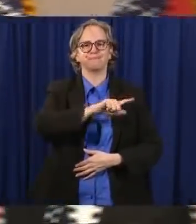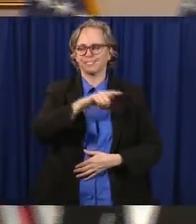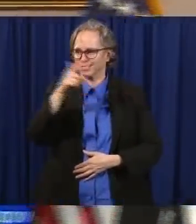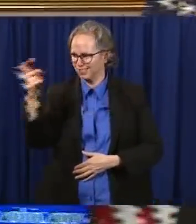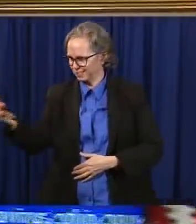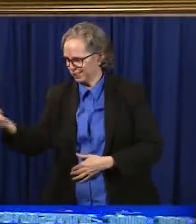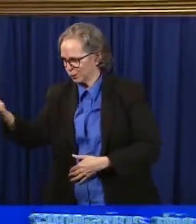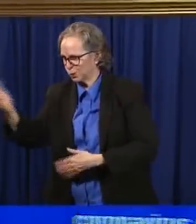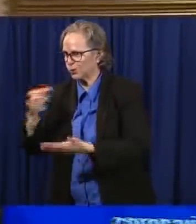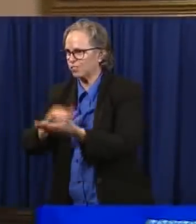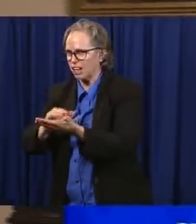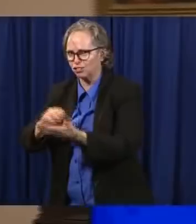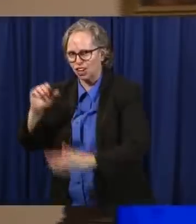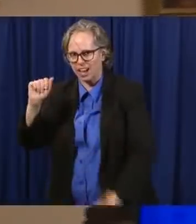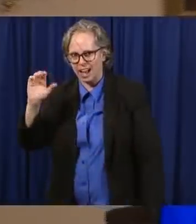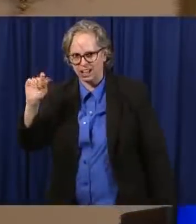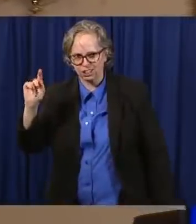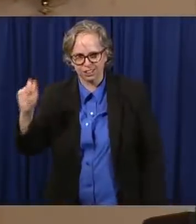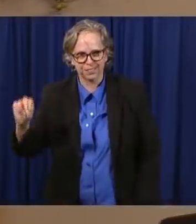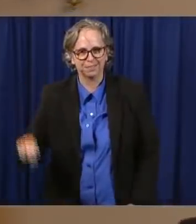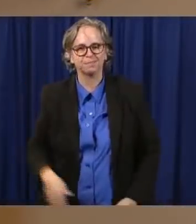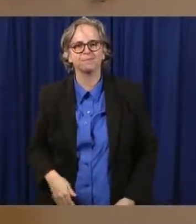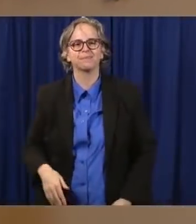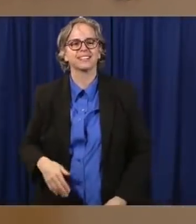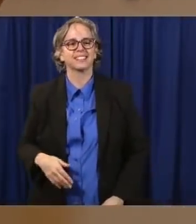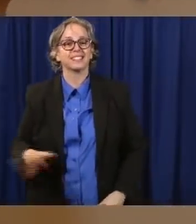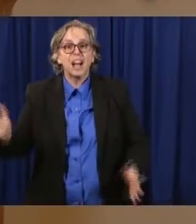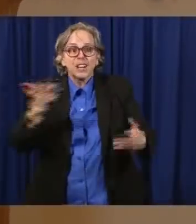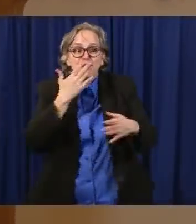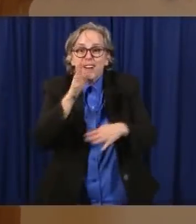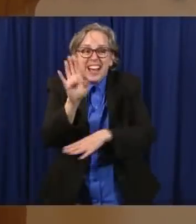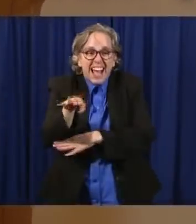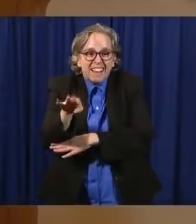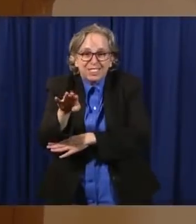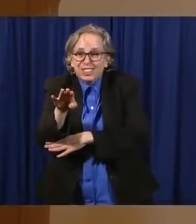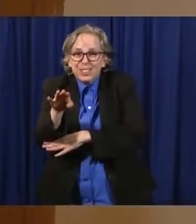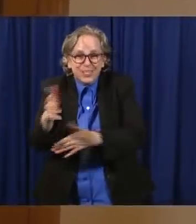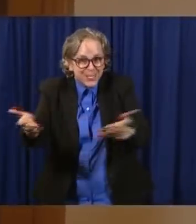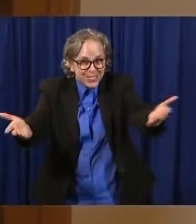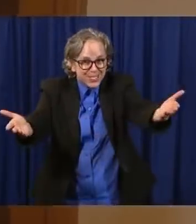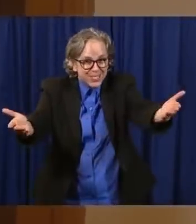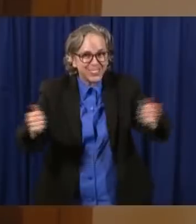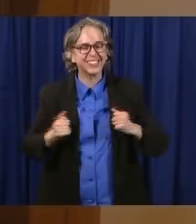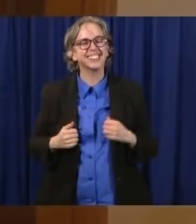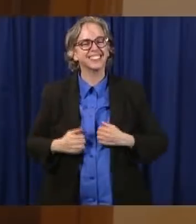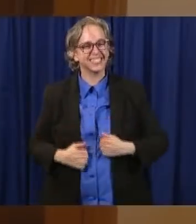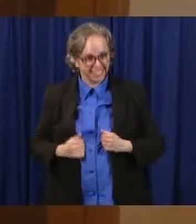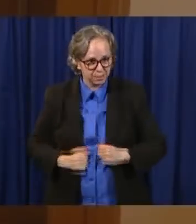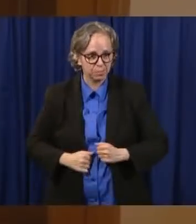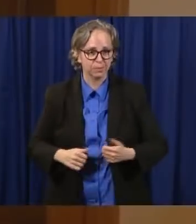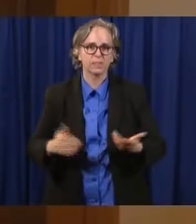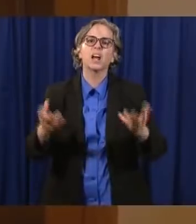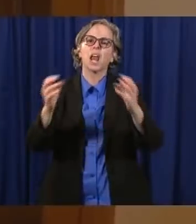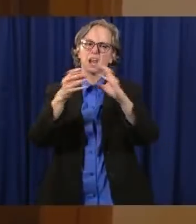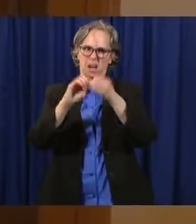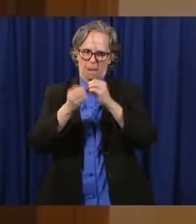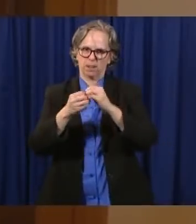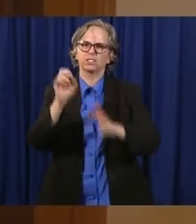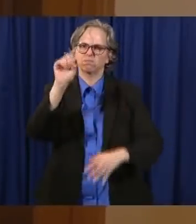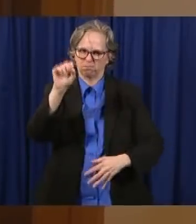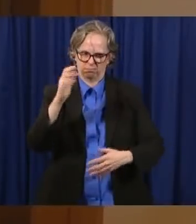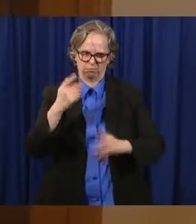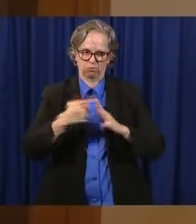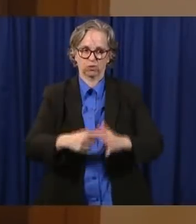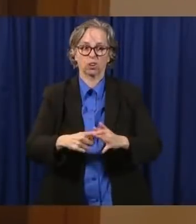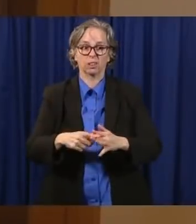Thank you, Governor. Good afternoon, everyone. We are going to start with some numbers today, and then we're going to do